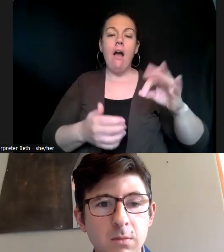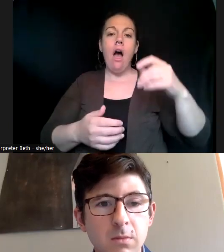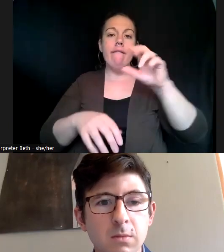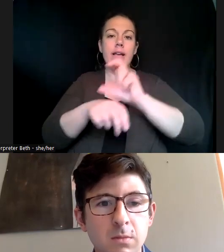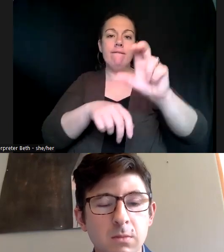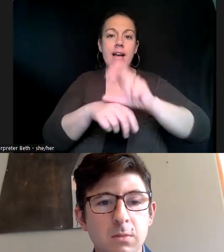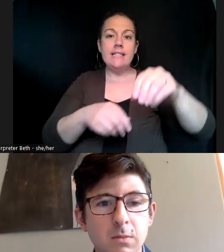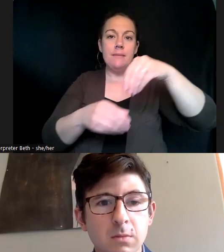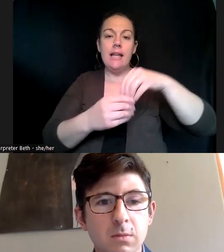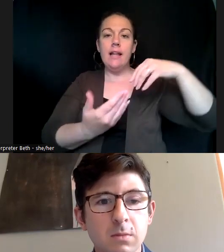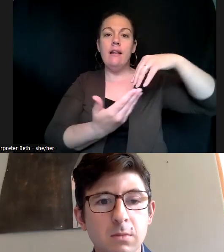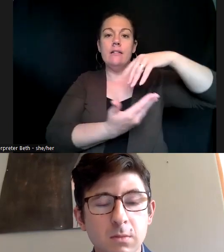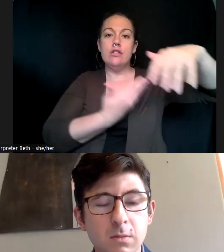learning,